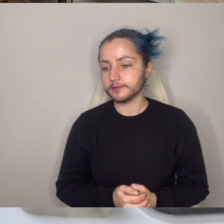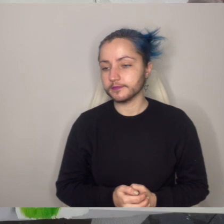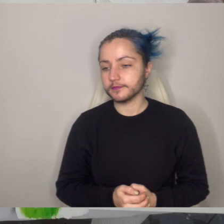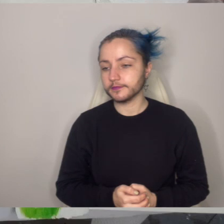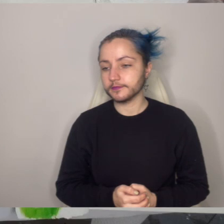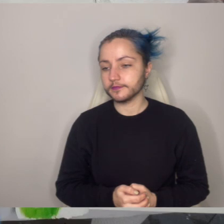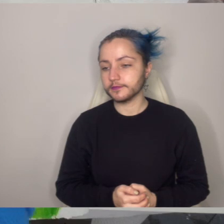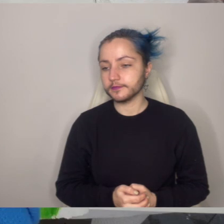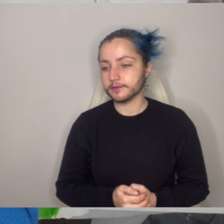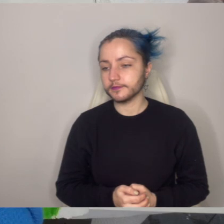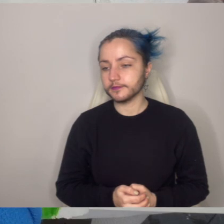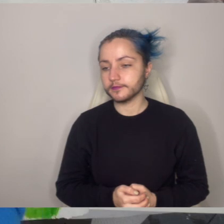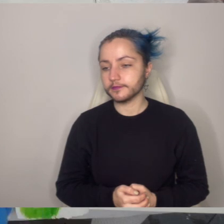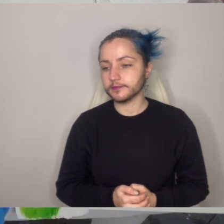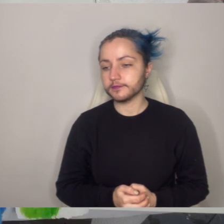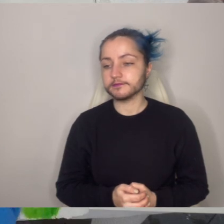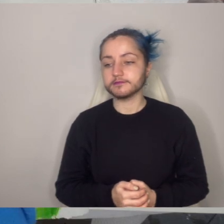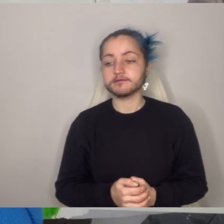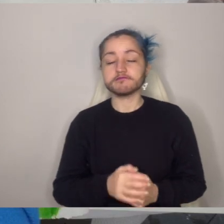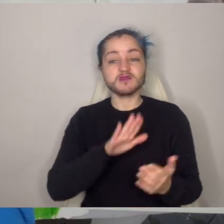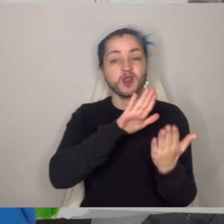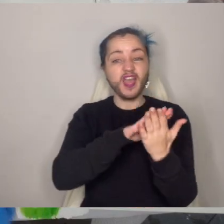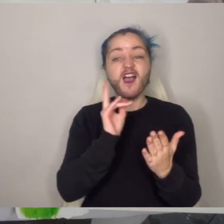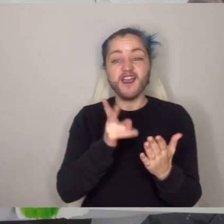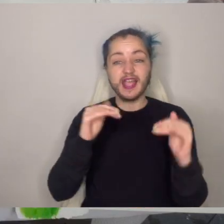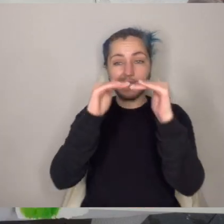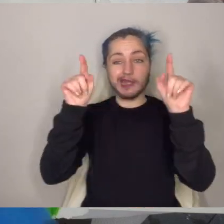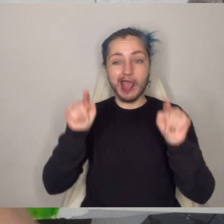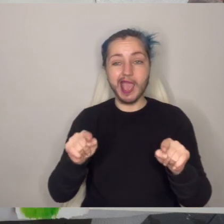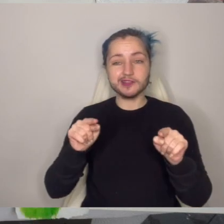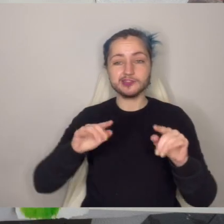Place that there. Again, just breaking those edges.